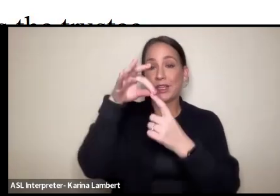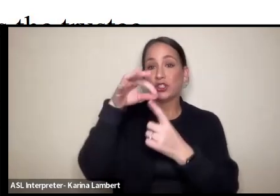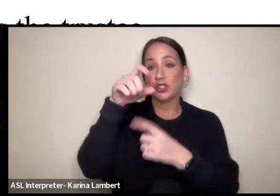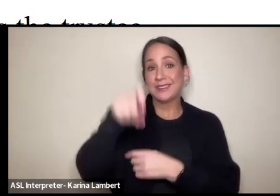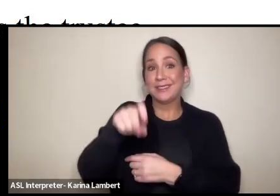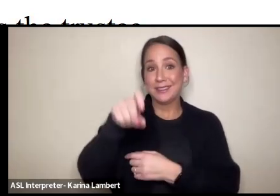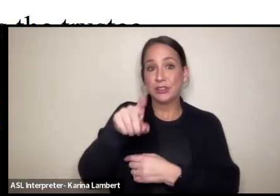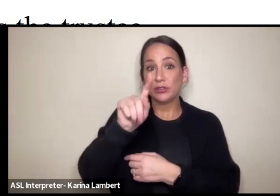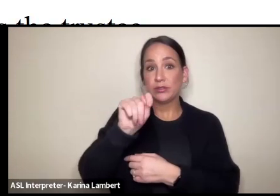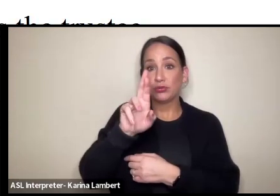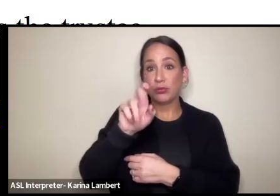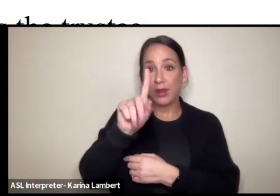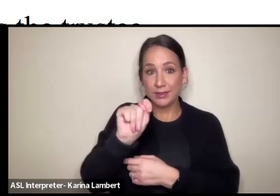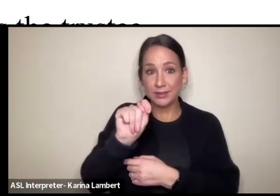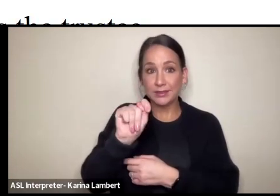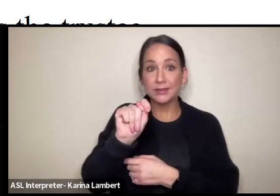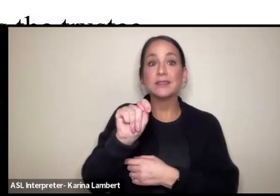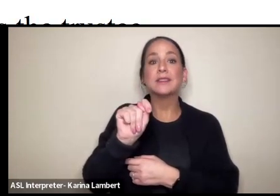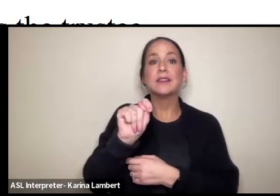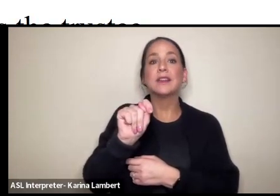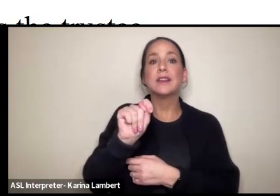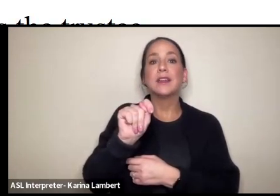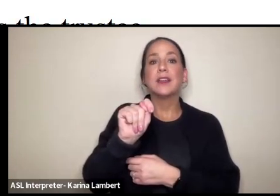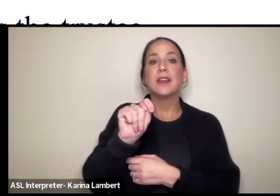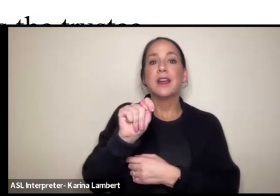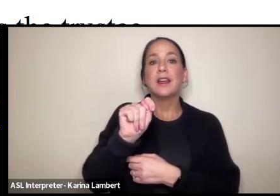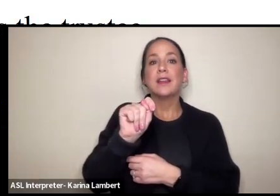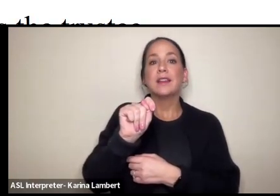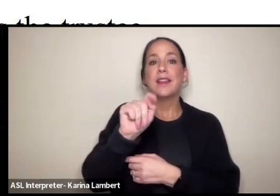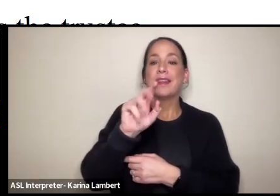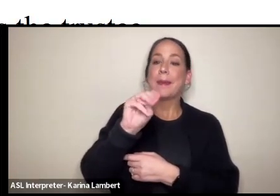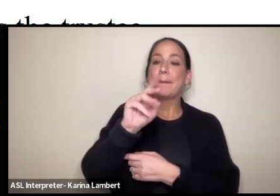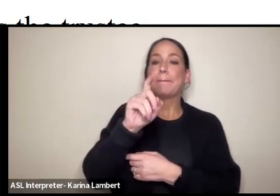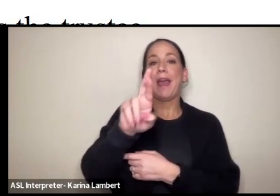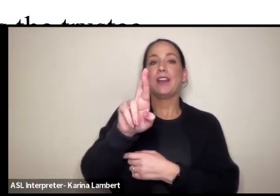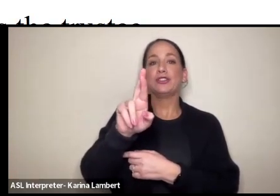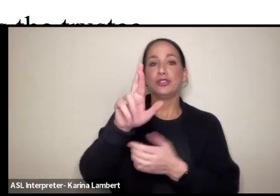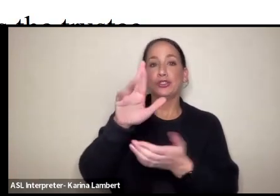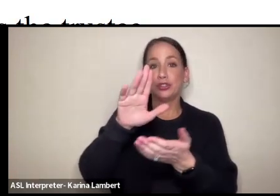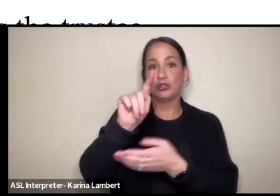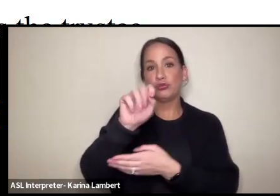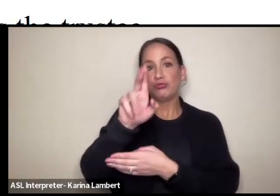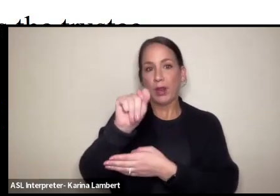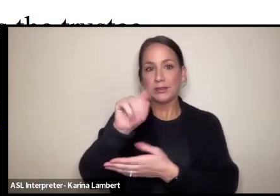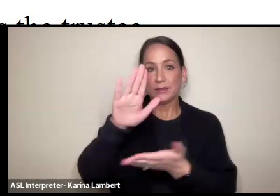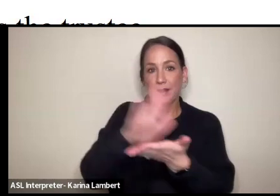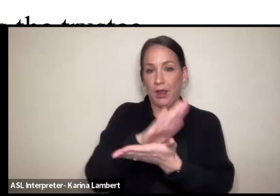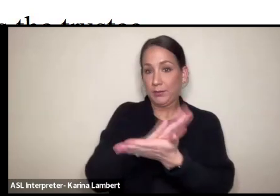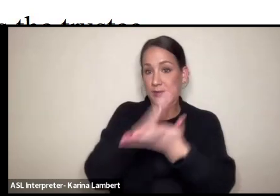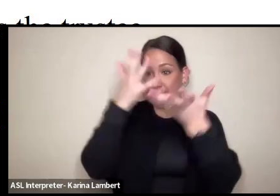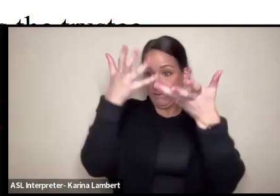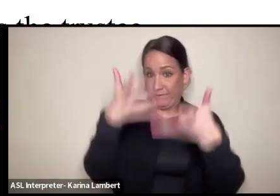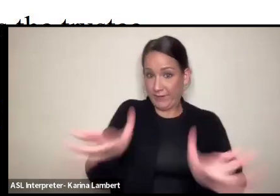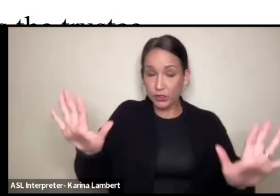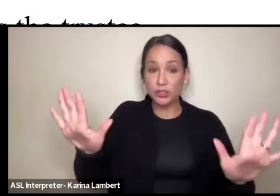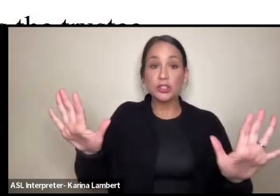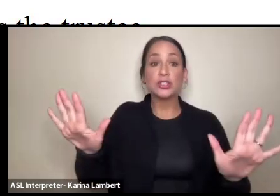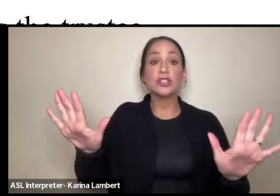the attorney drafted master trust document and is already drafted. We had an